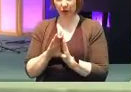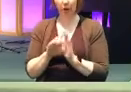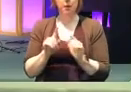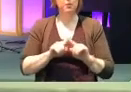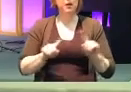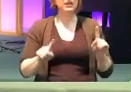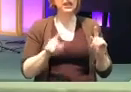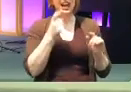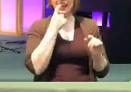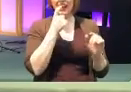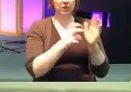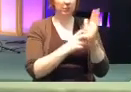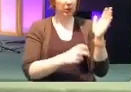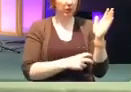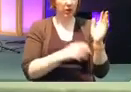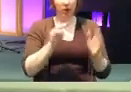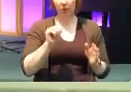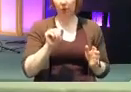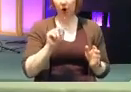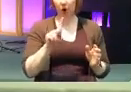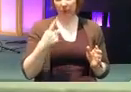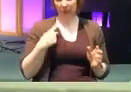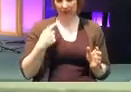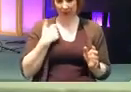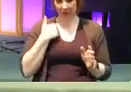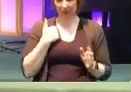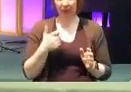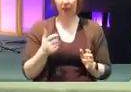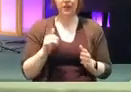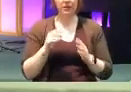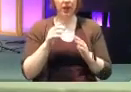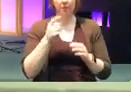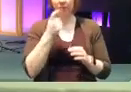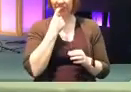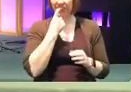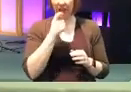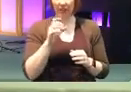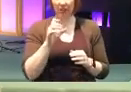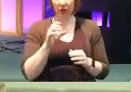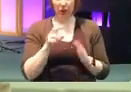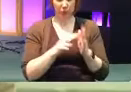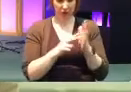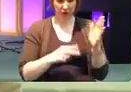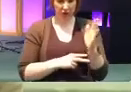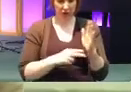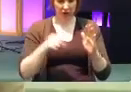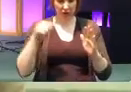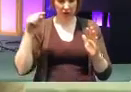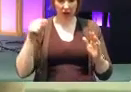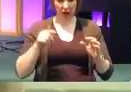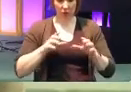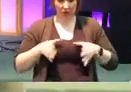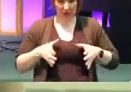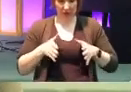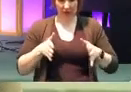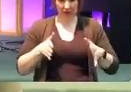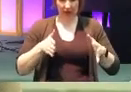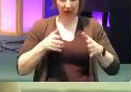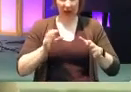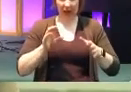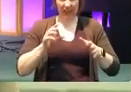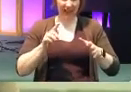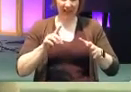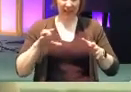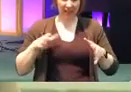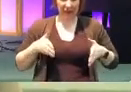bridge, actually Mark and I went there a number of years ago. The glass bridge actually goes, I don't know, several hundred feet out, and